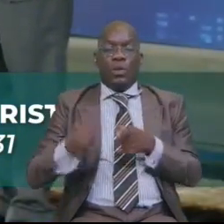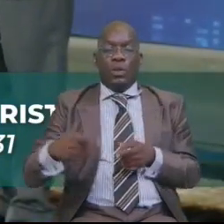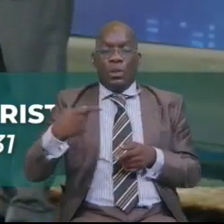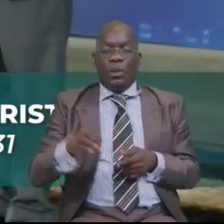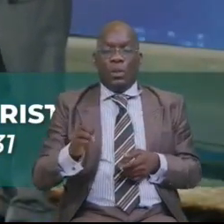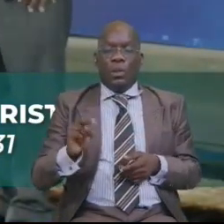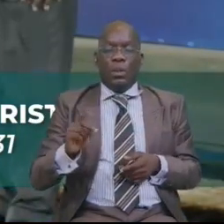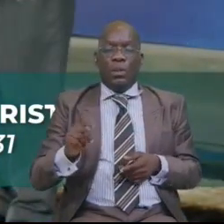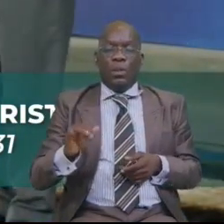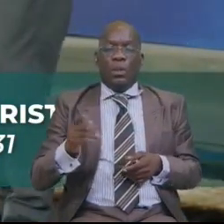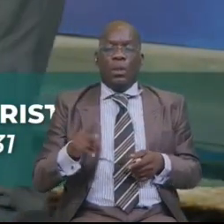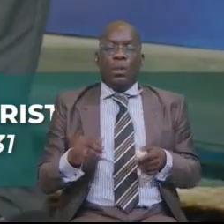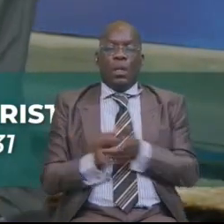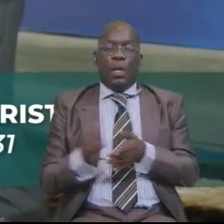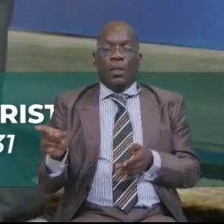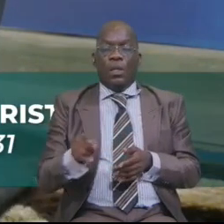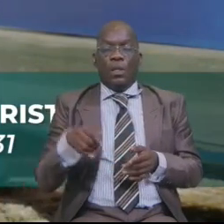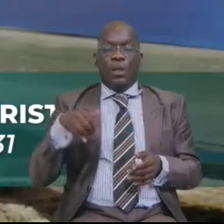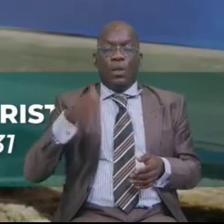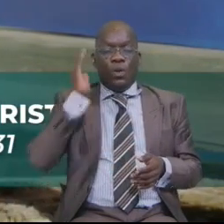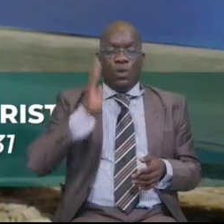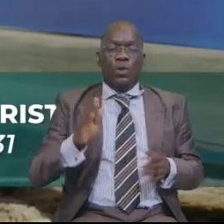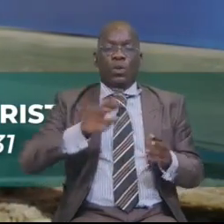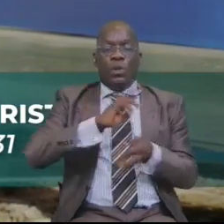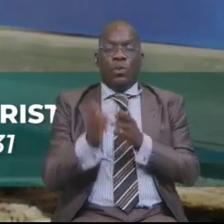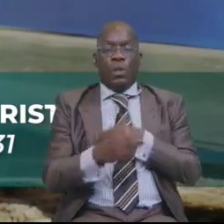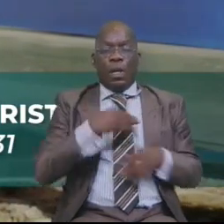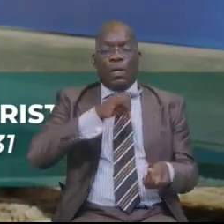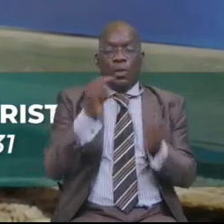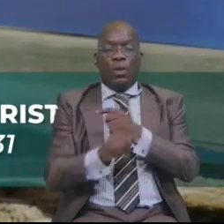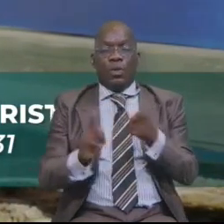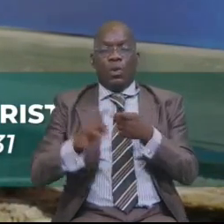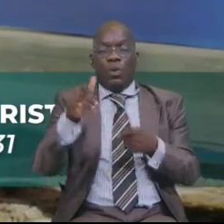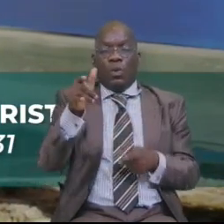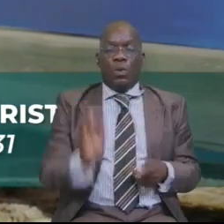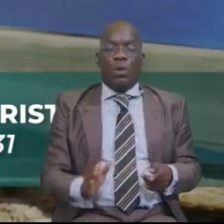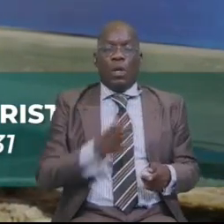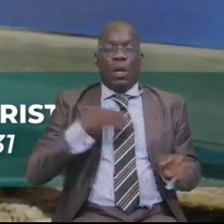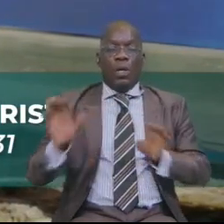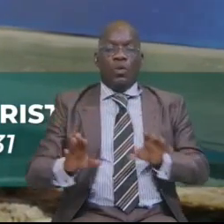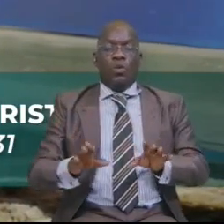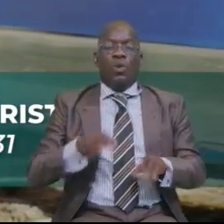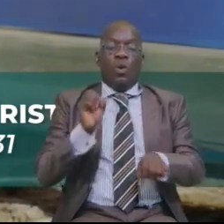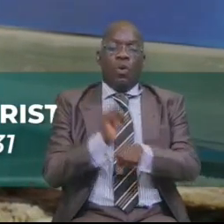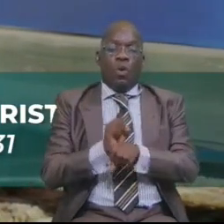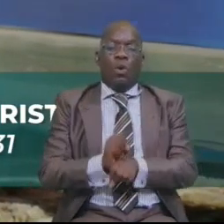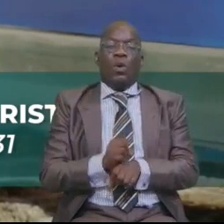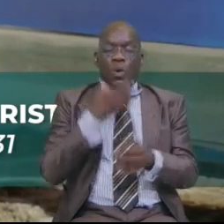and turn to God and do works meet, fit,